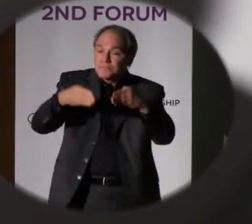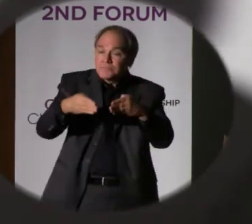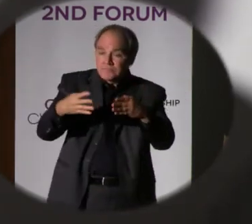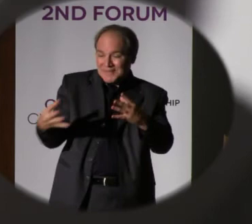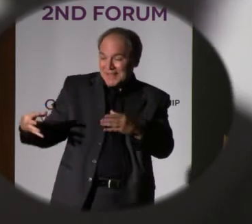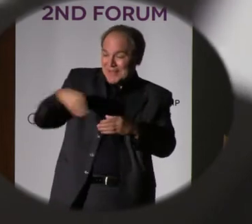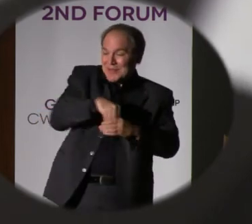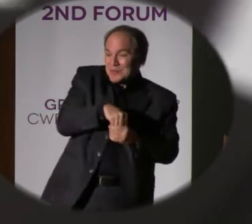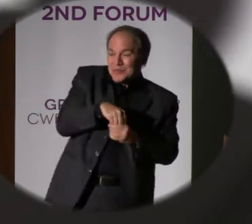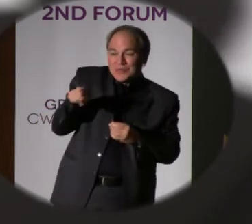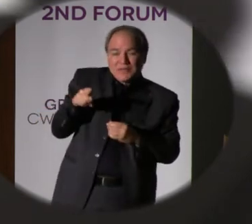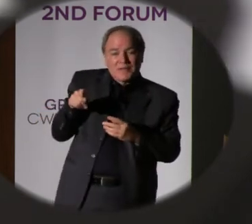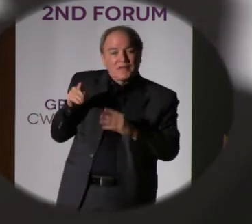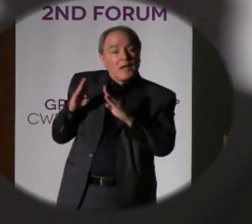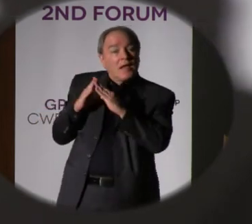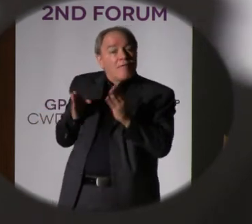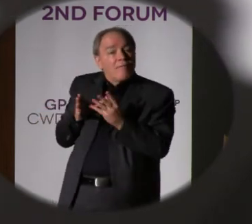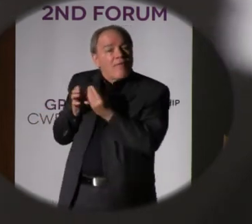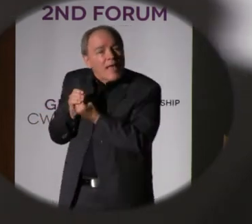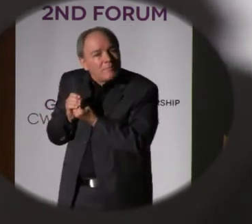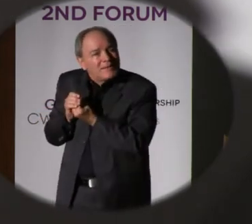disabilities?